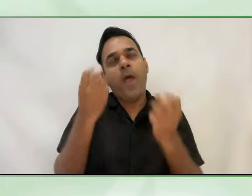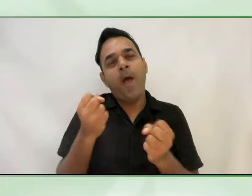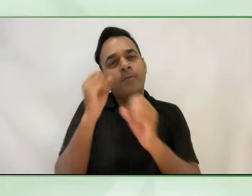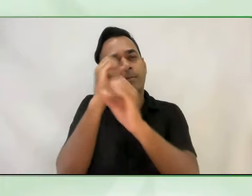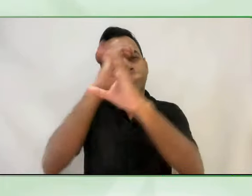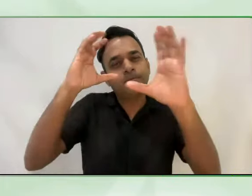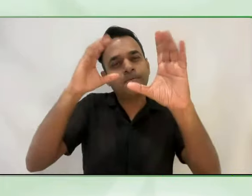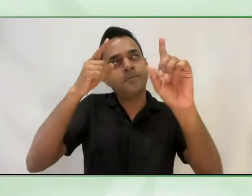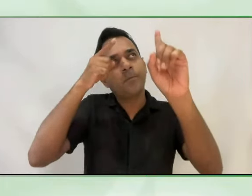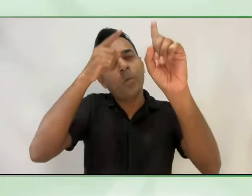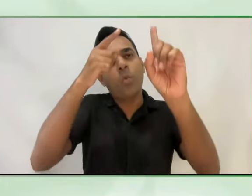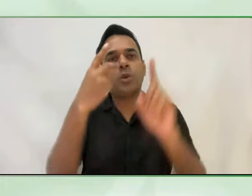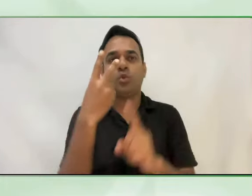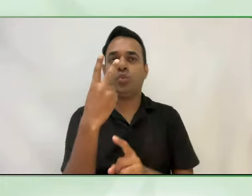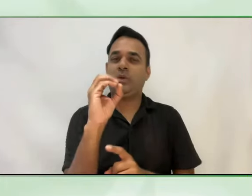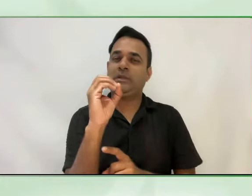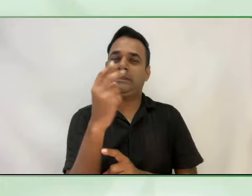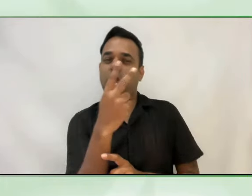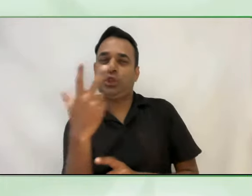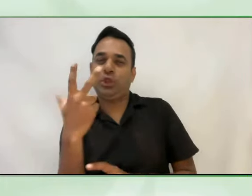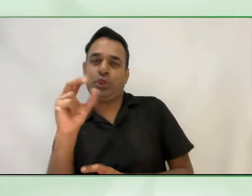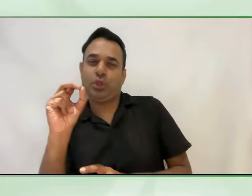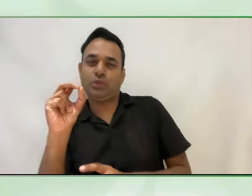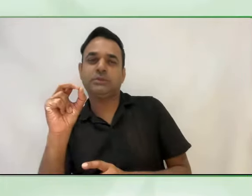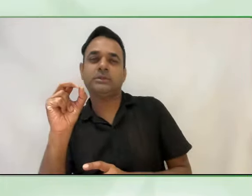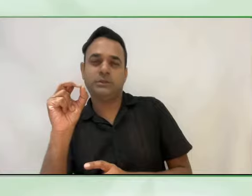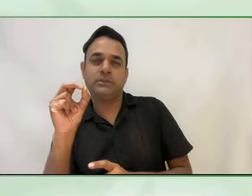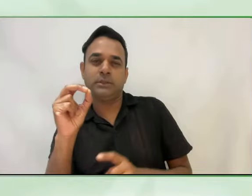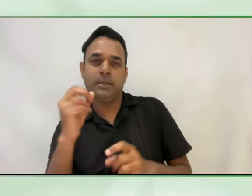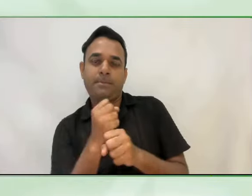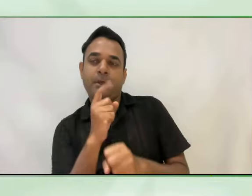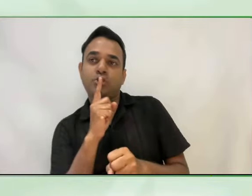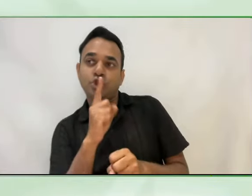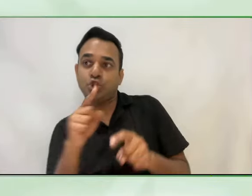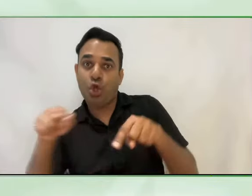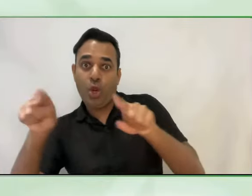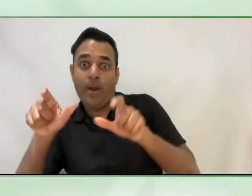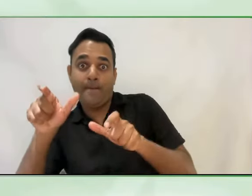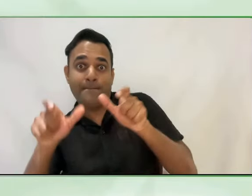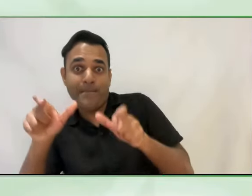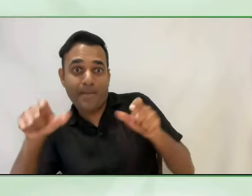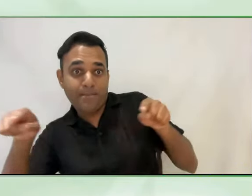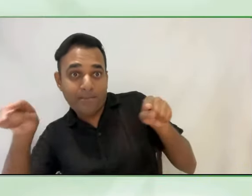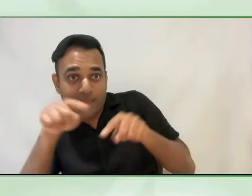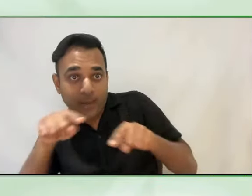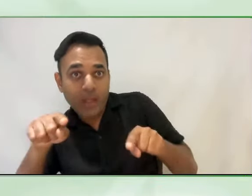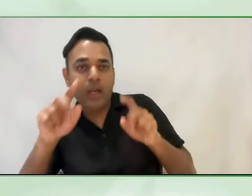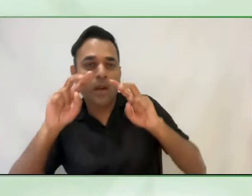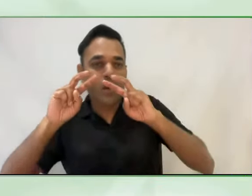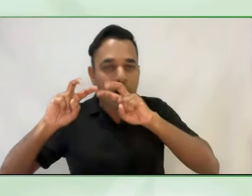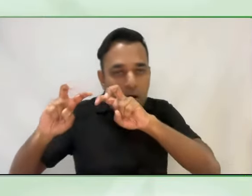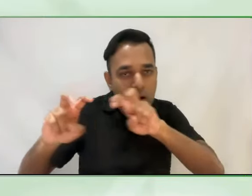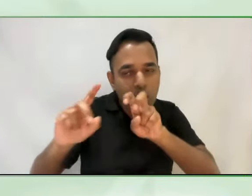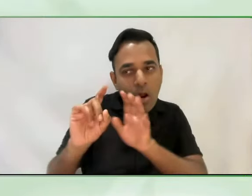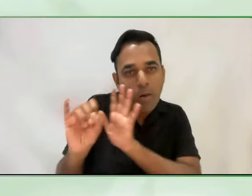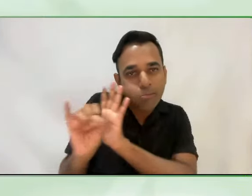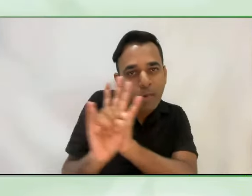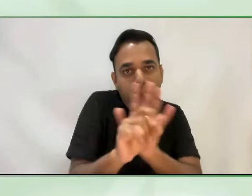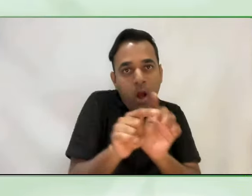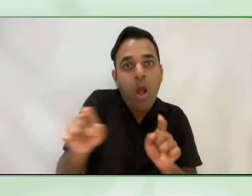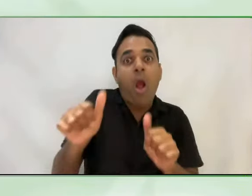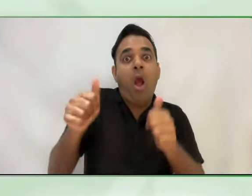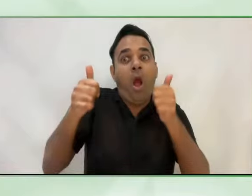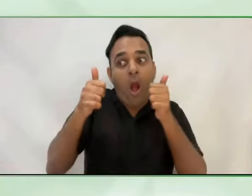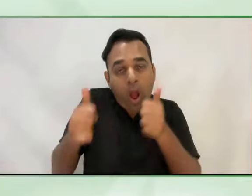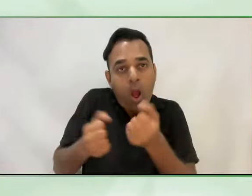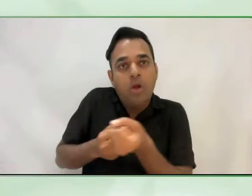autistic people as well. Exactly, because I think that the neurodiverse talent, and I'm not only talking about autism, I